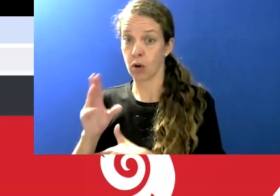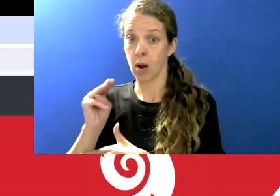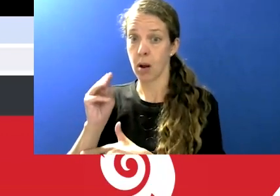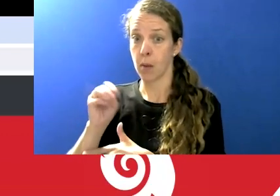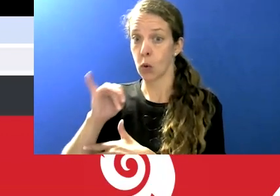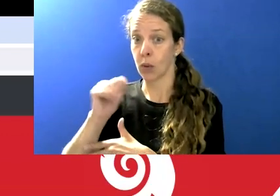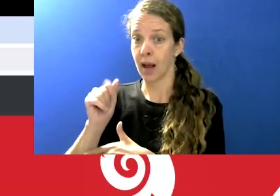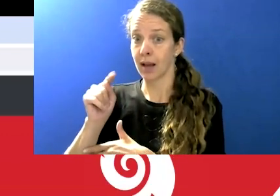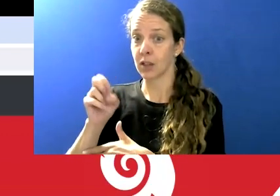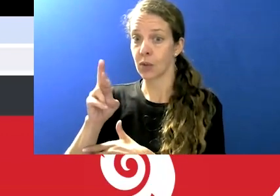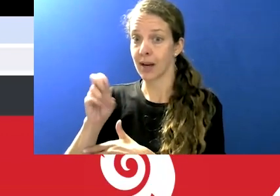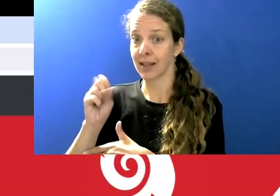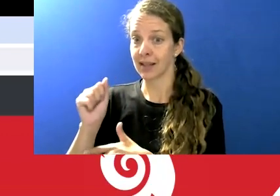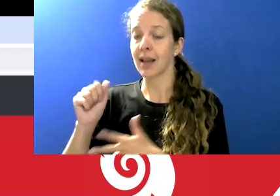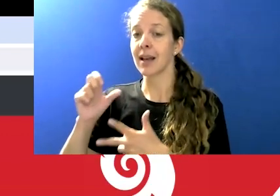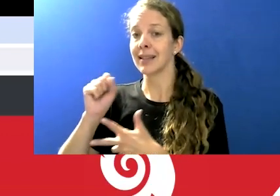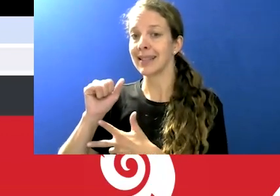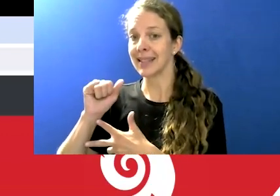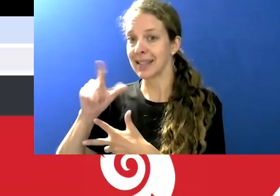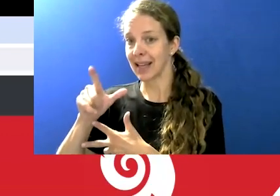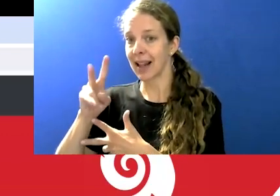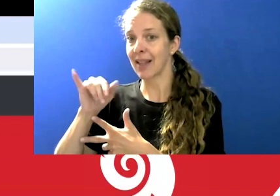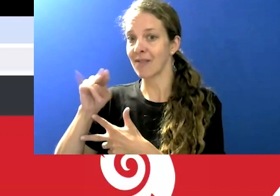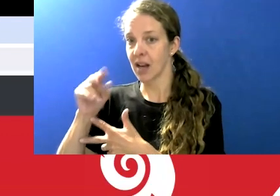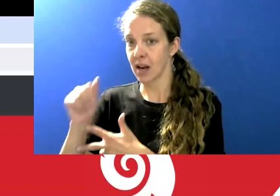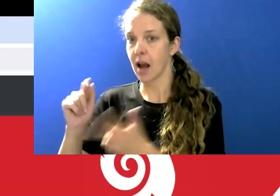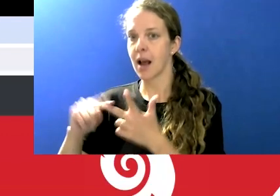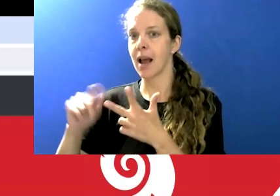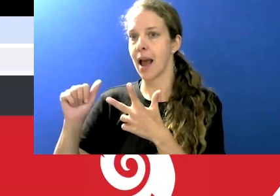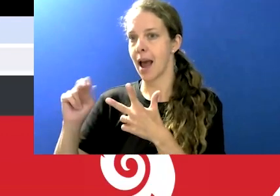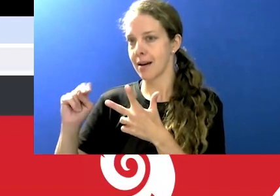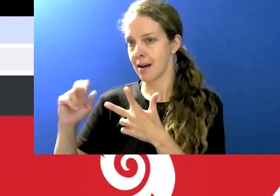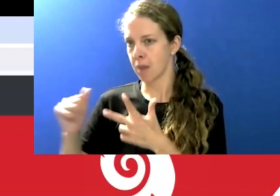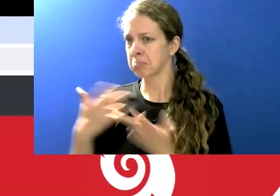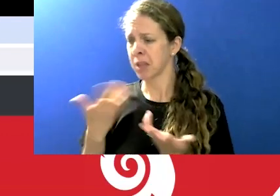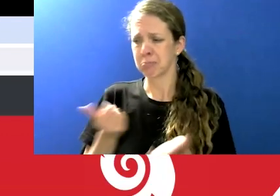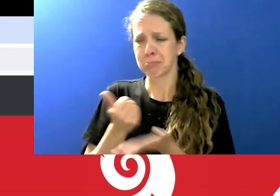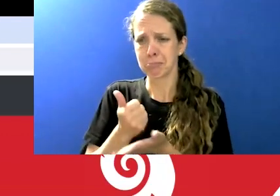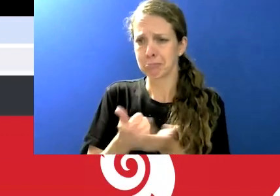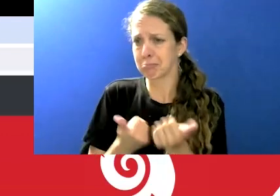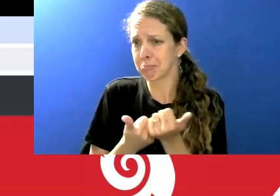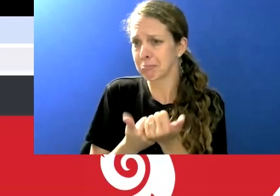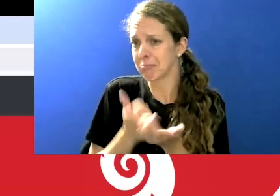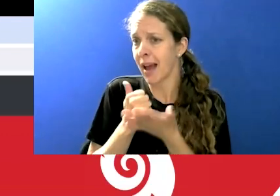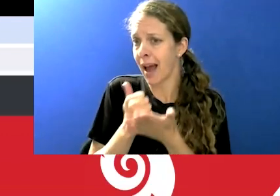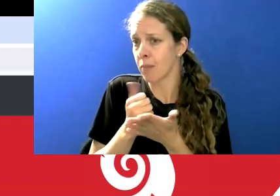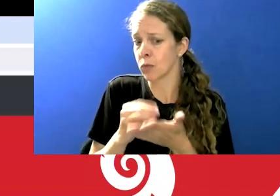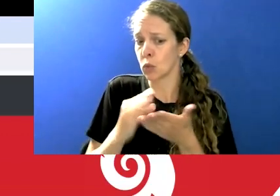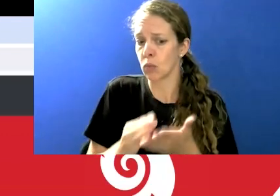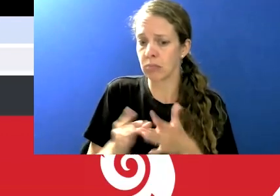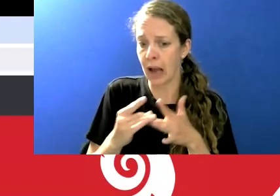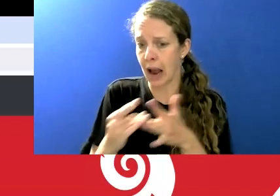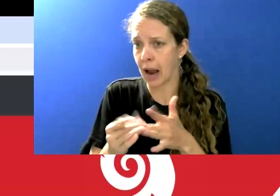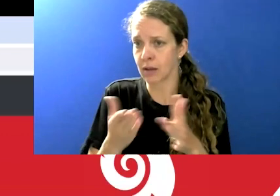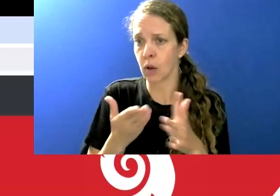Teresa, Silvina, and Ana. So all of us are here to assist our students and to help them and guide them through this